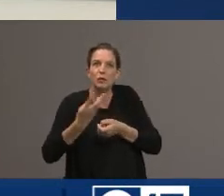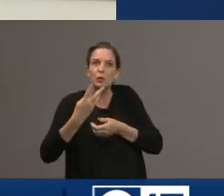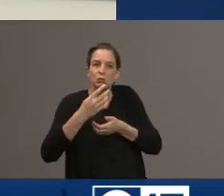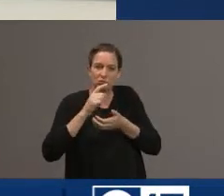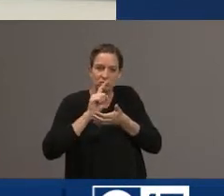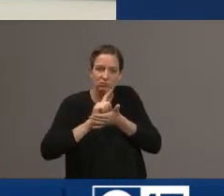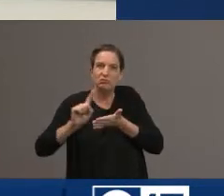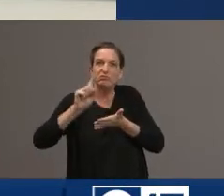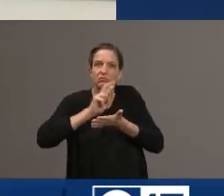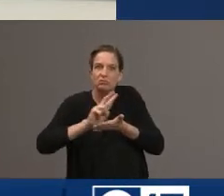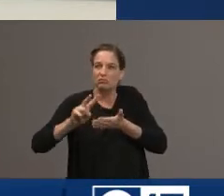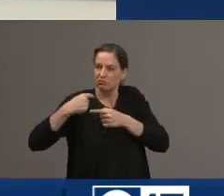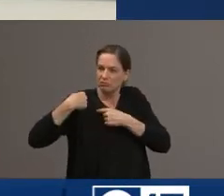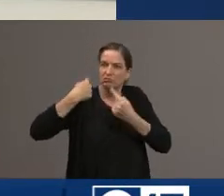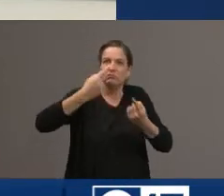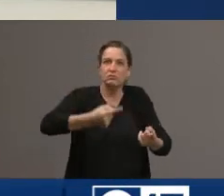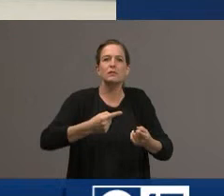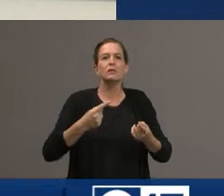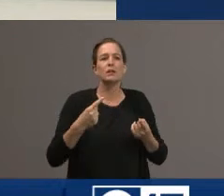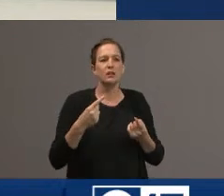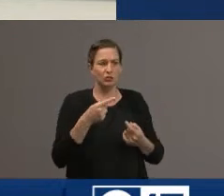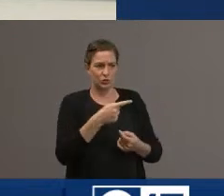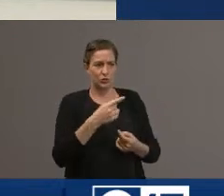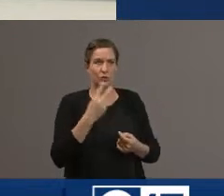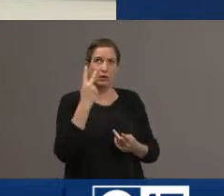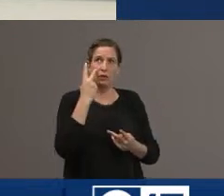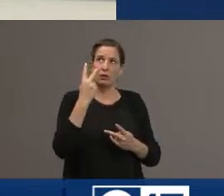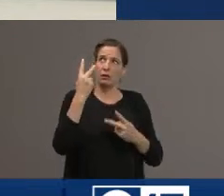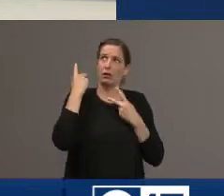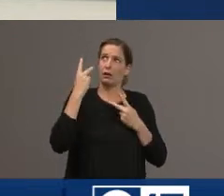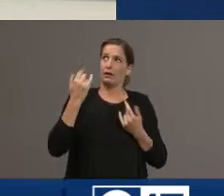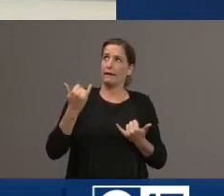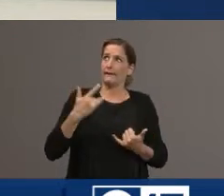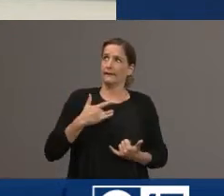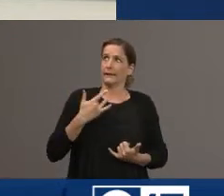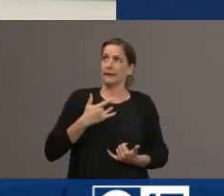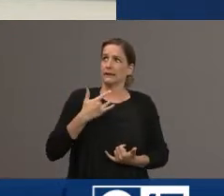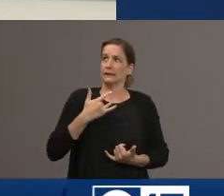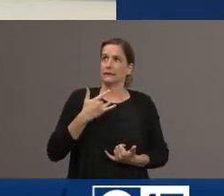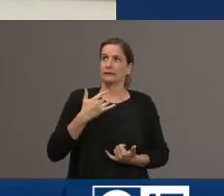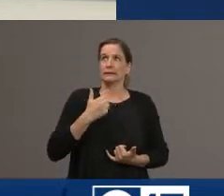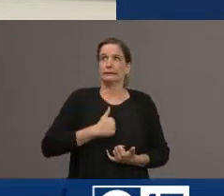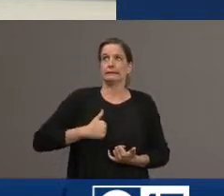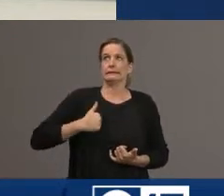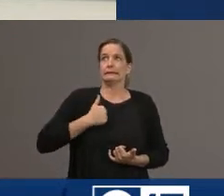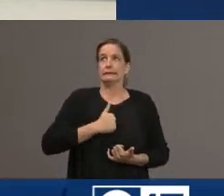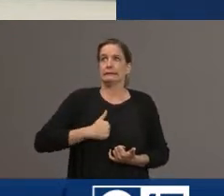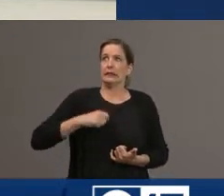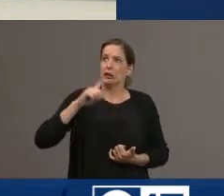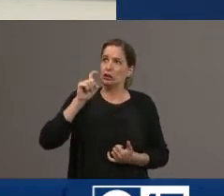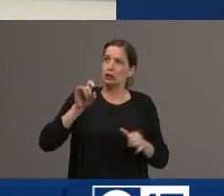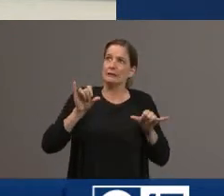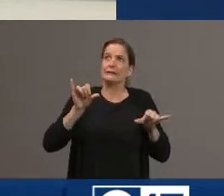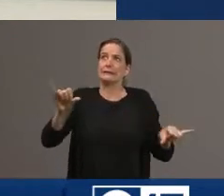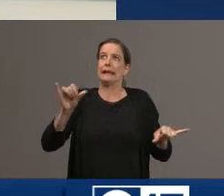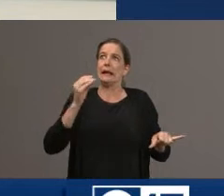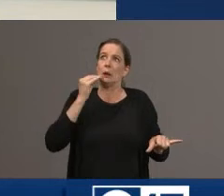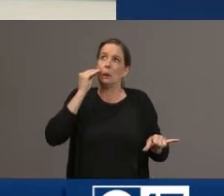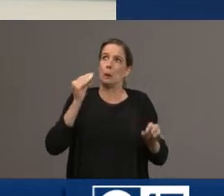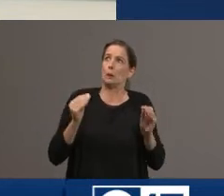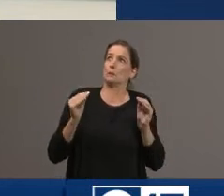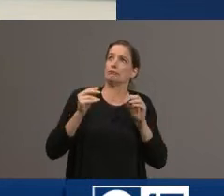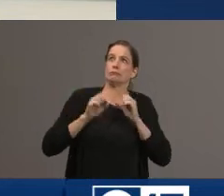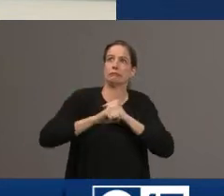any mistakes? Should you have kept that stay-at-home order in place longer? What could you have done differently? So